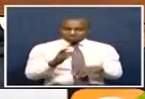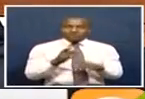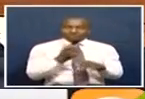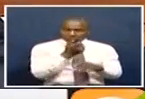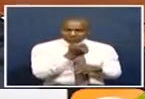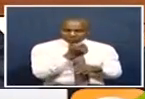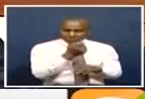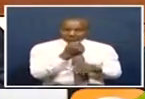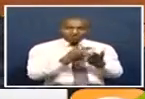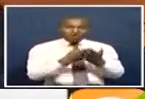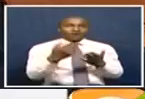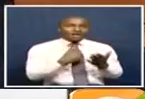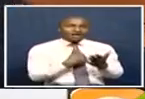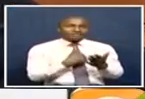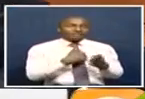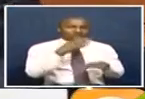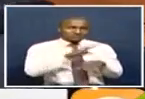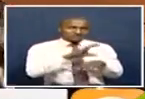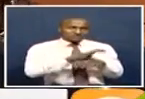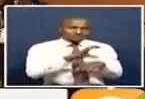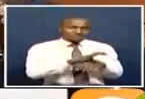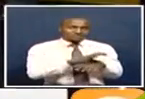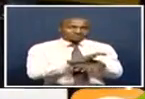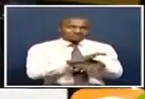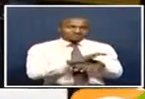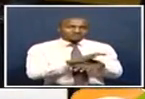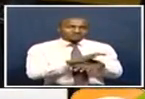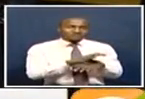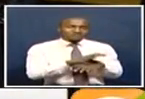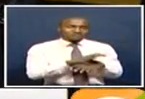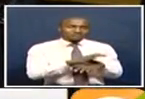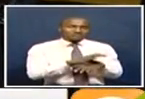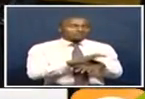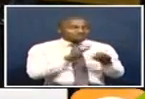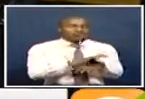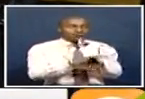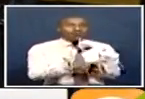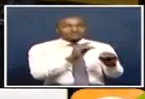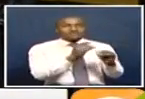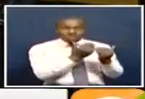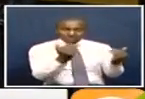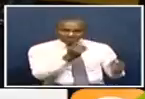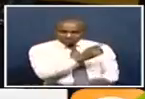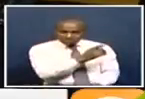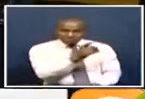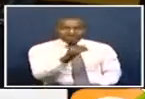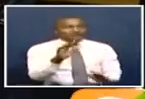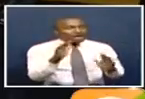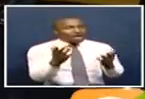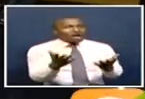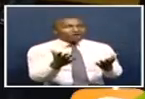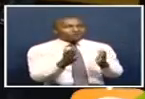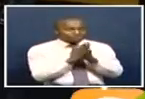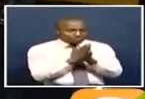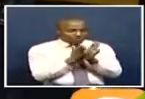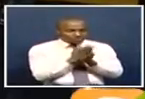go back to the church. Yeah. And be what? Father Francis? And teach the young children. Yeah. How to pray with